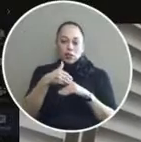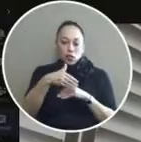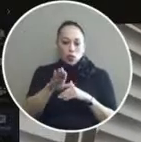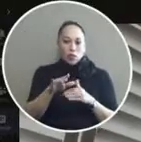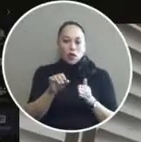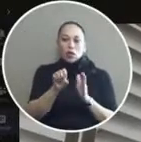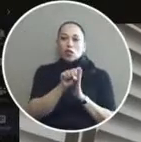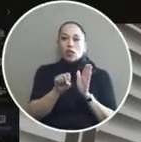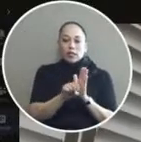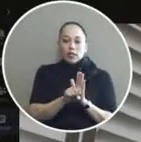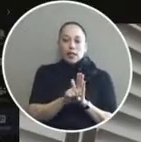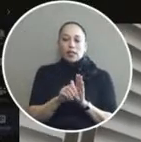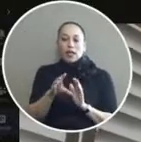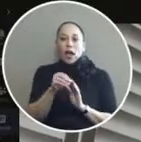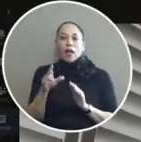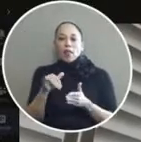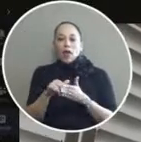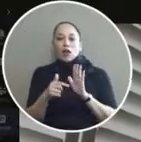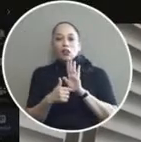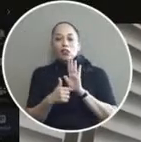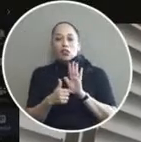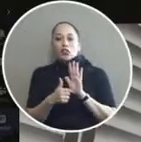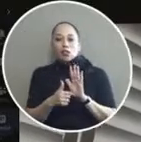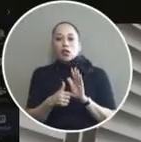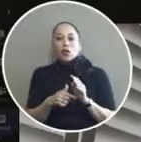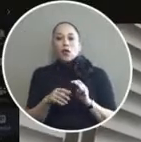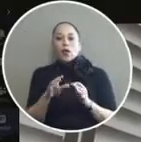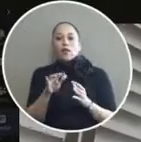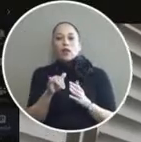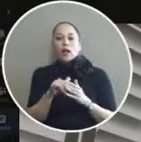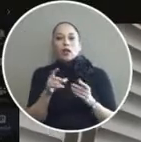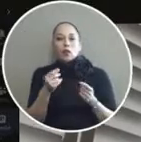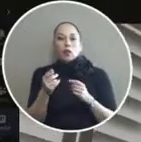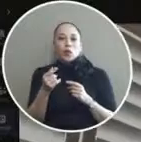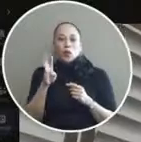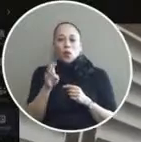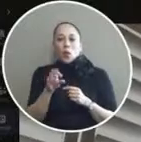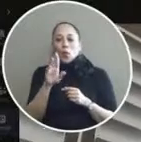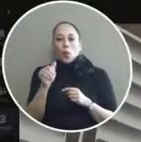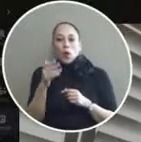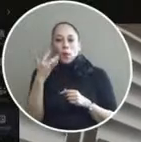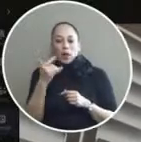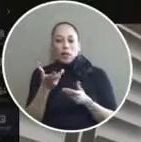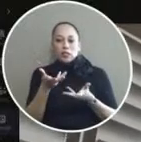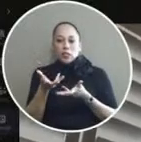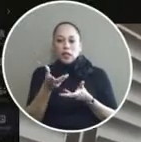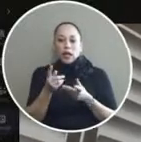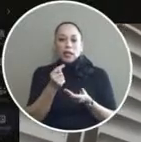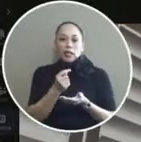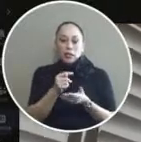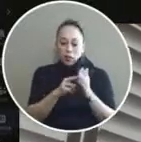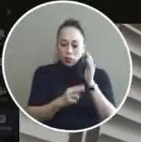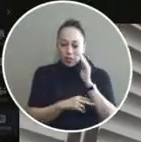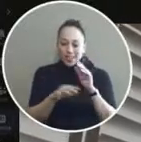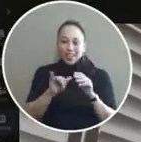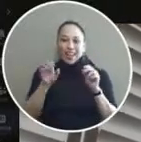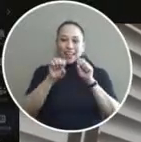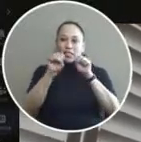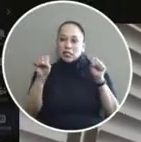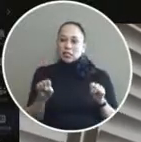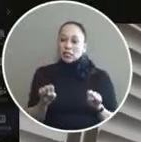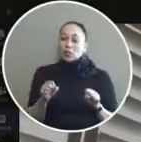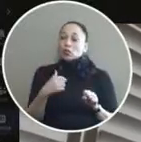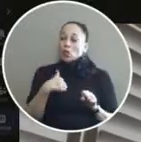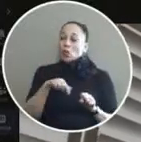to the state and the request for $32 million, it did include the BOTA system because they treated the bridges as a system. So